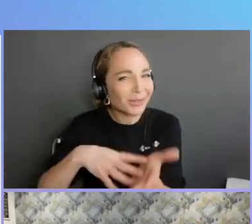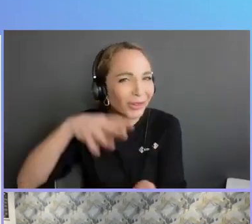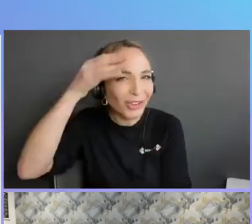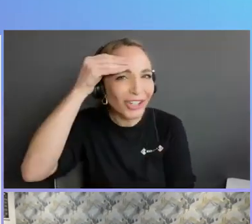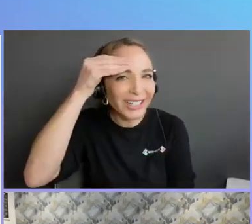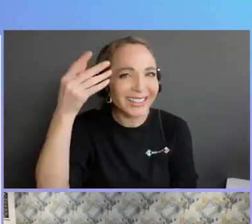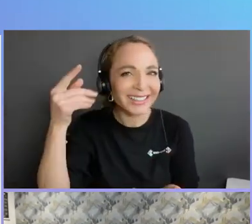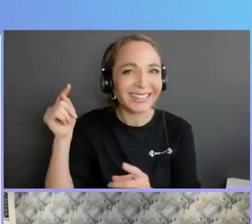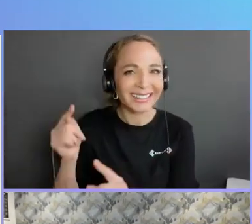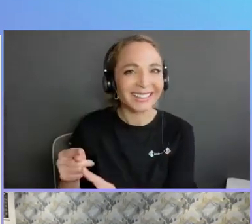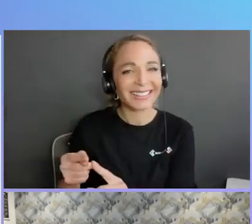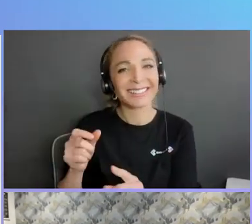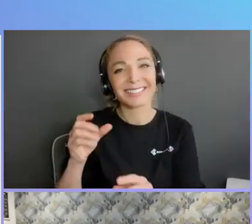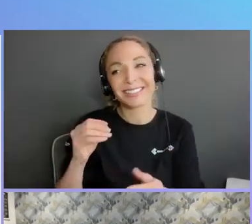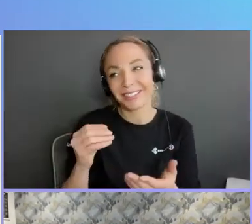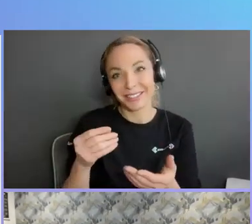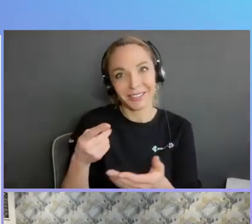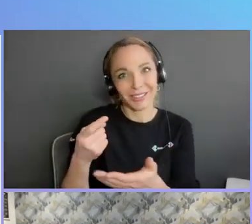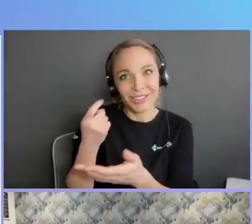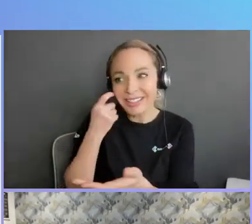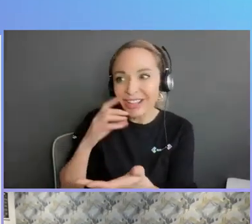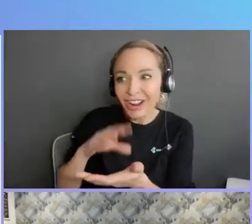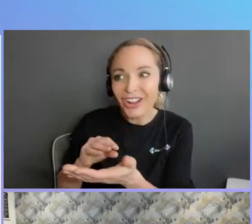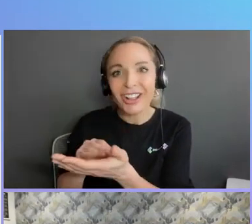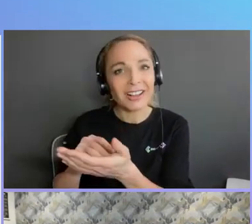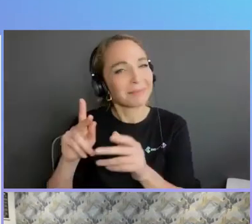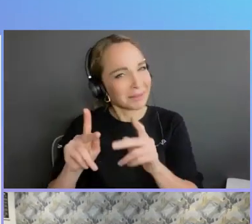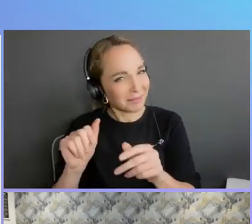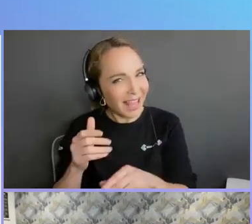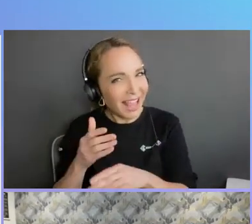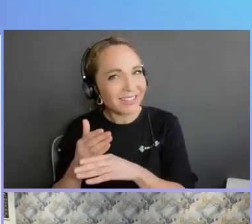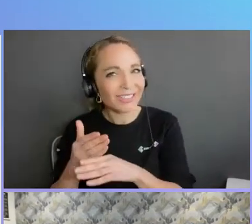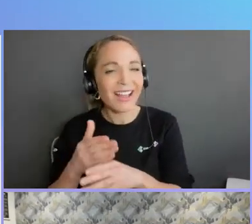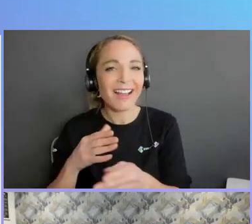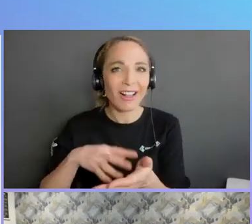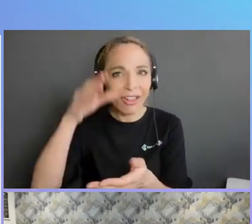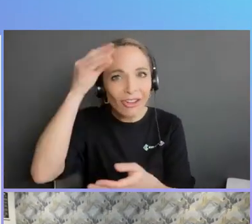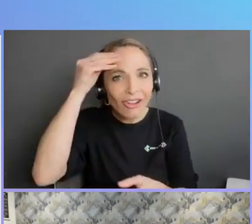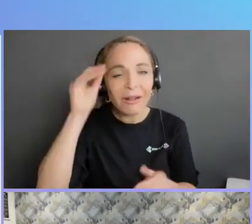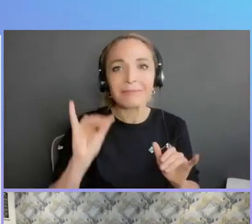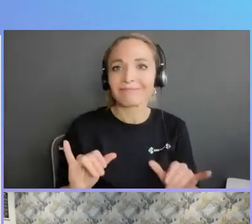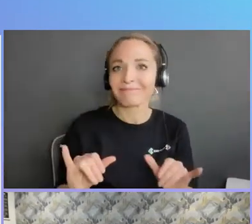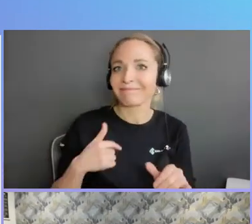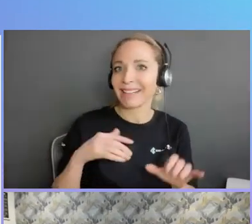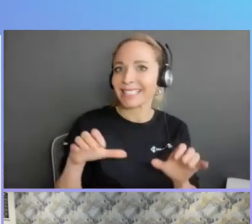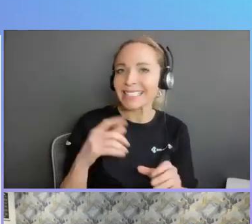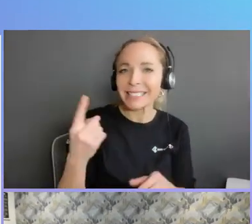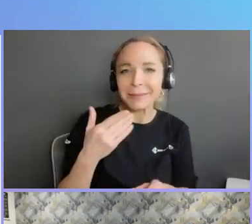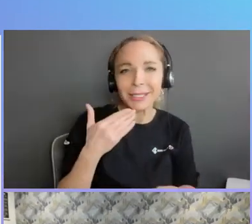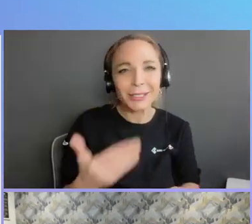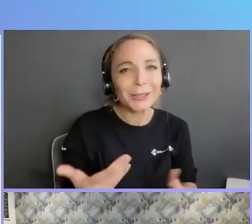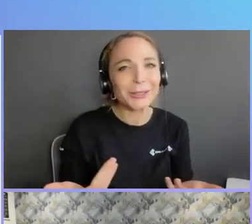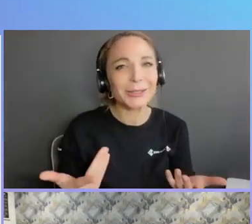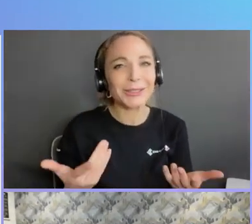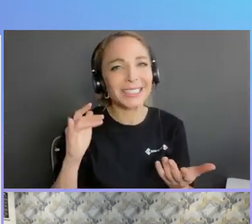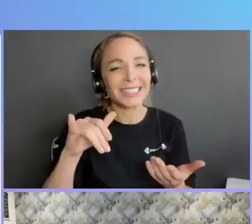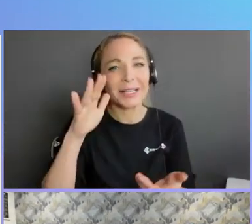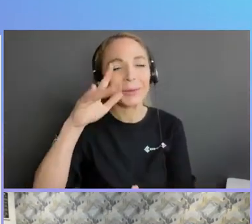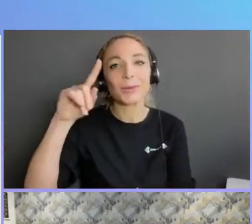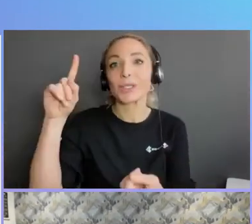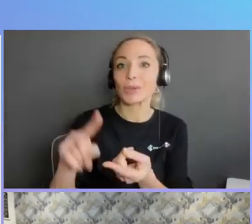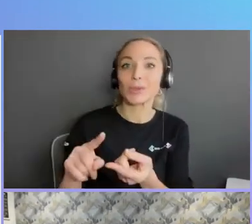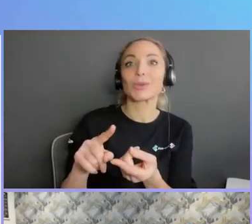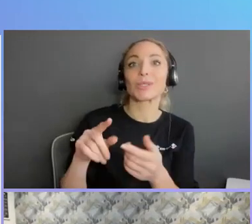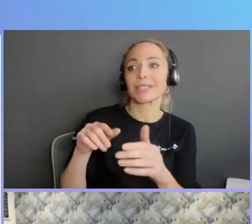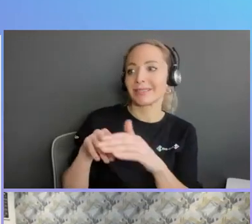So people, they can learn when you share, oh, I did something good and it reduced the amount of accessibility bugs. You